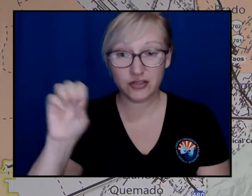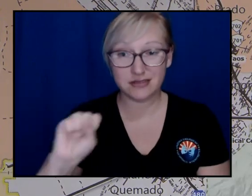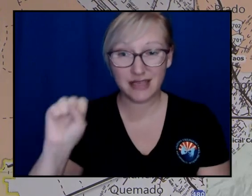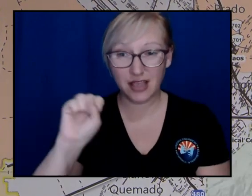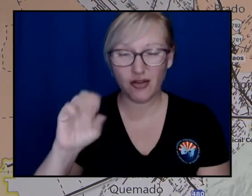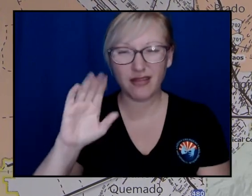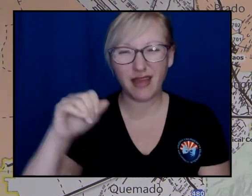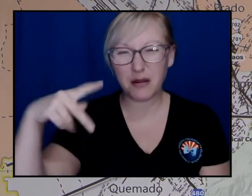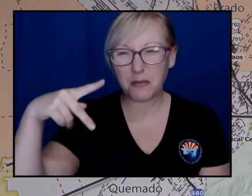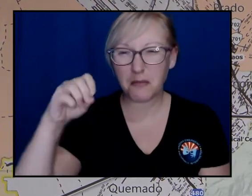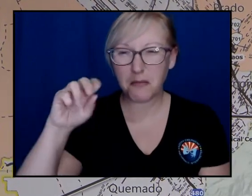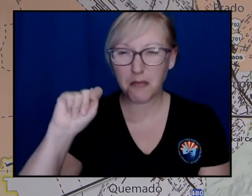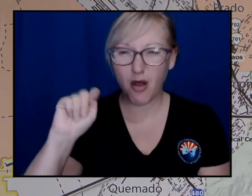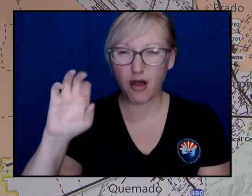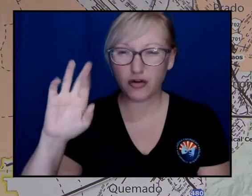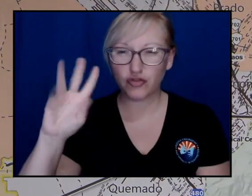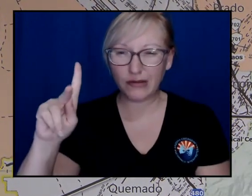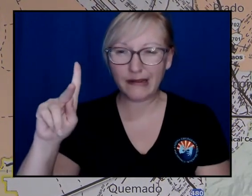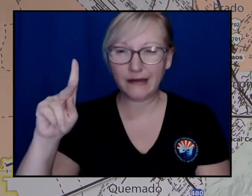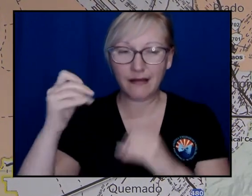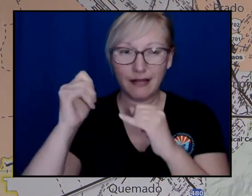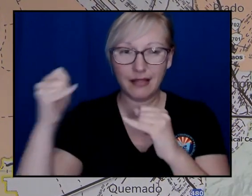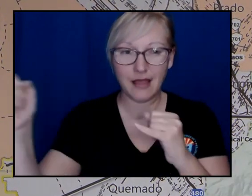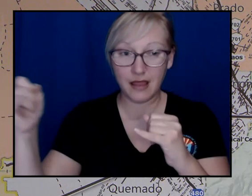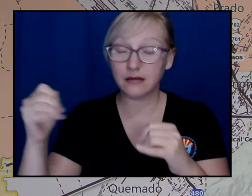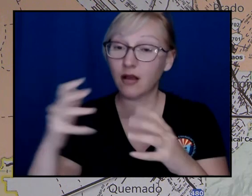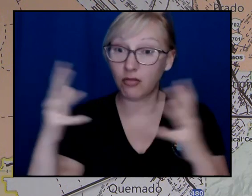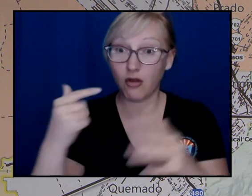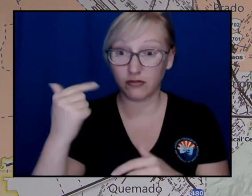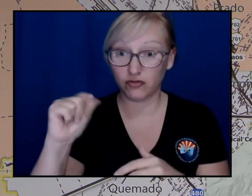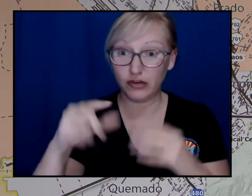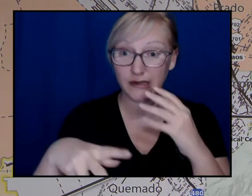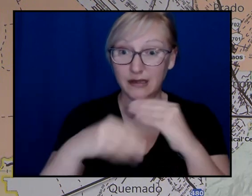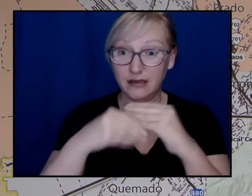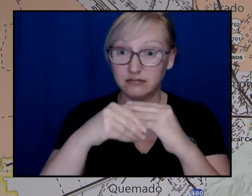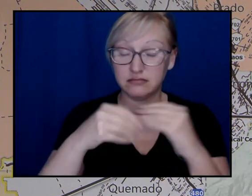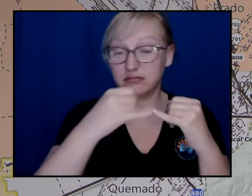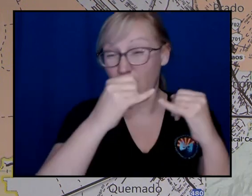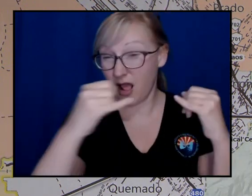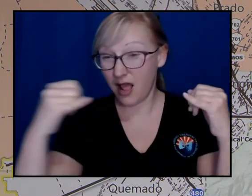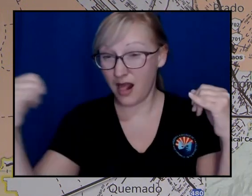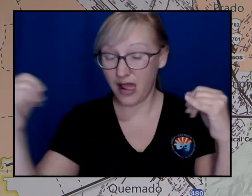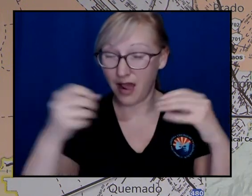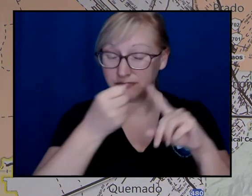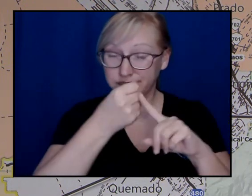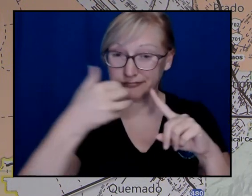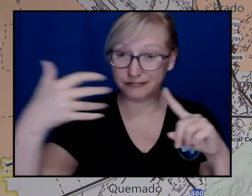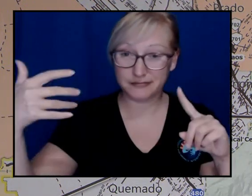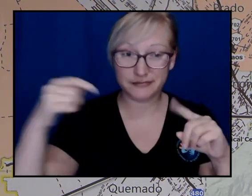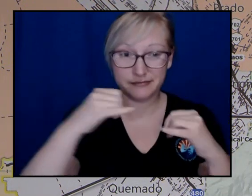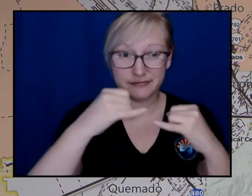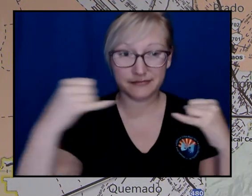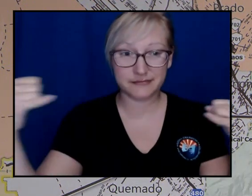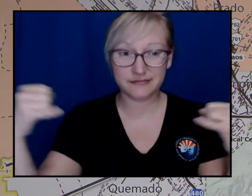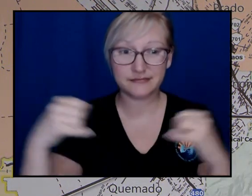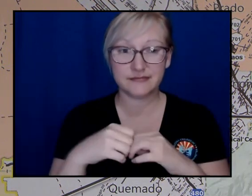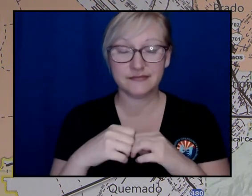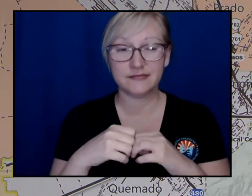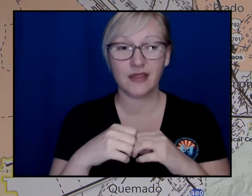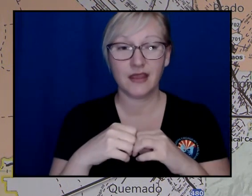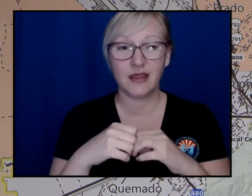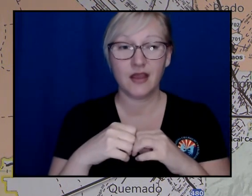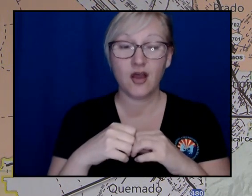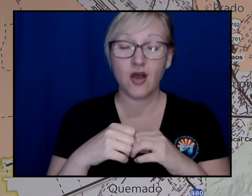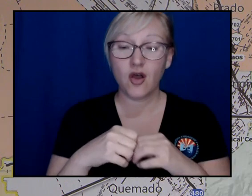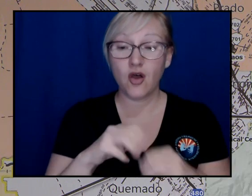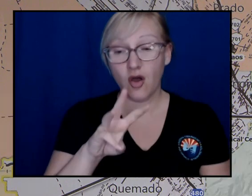a lot of green added to the map. Kind of on the west side of the Pot Creek line. That's mostly